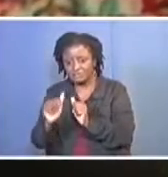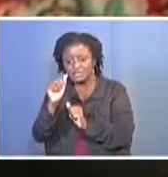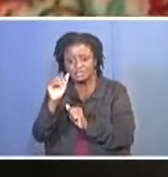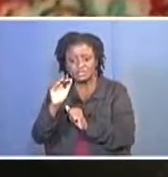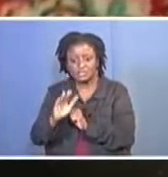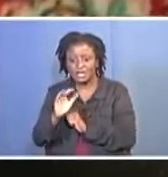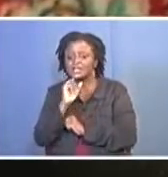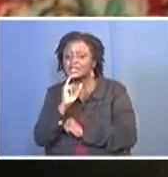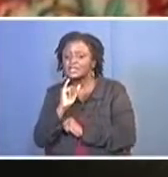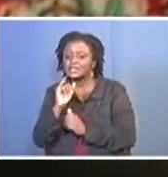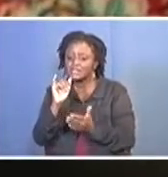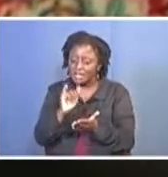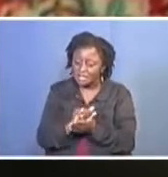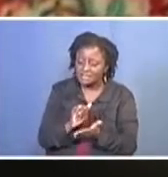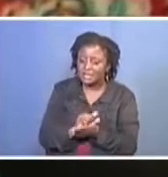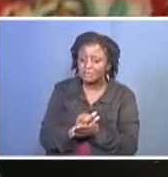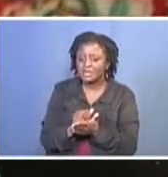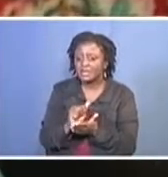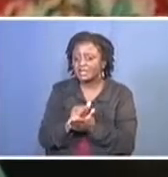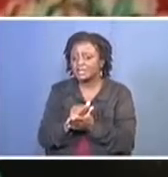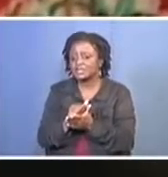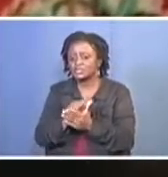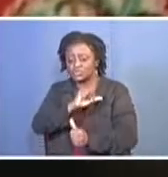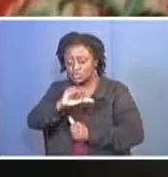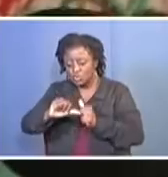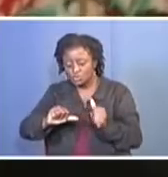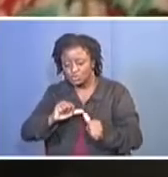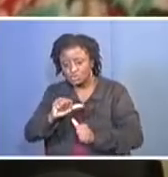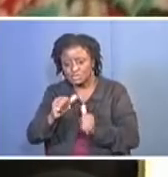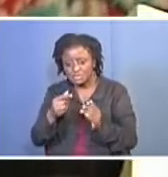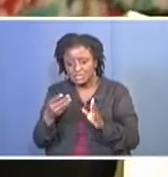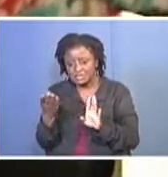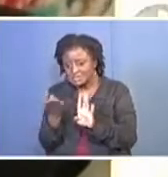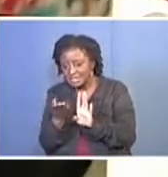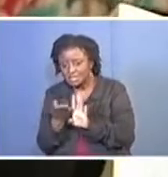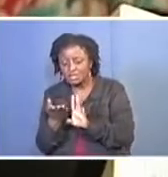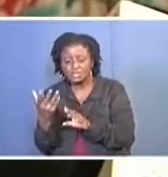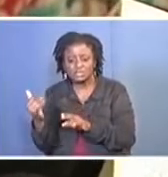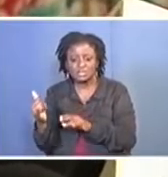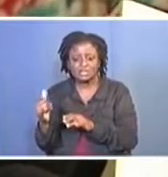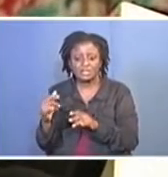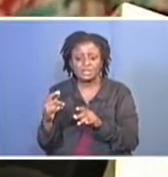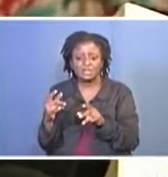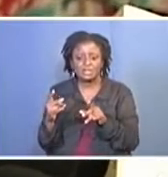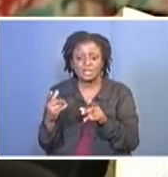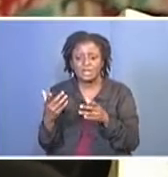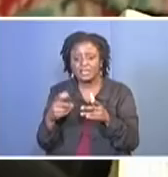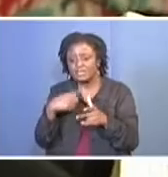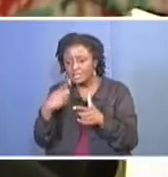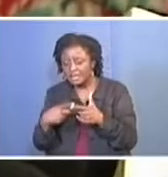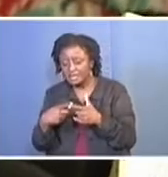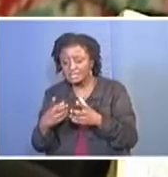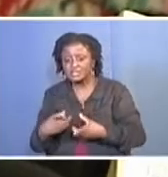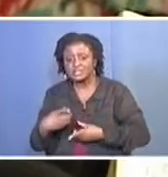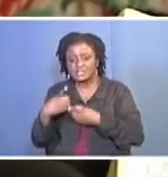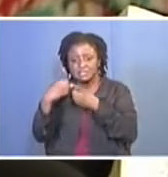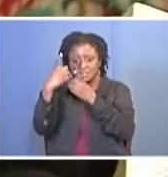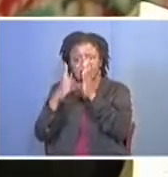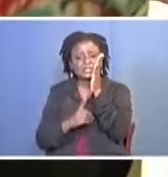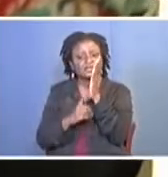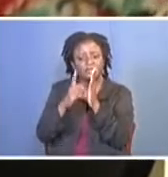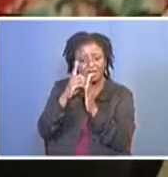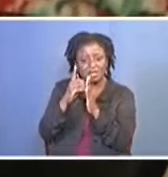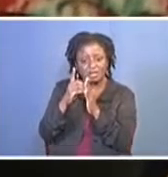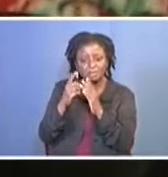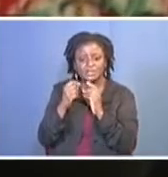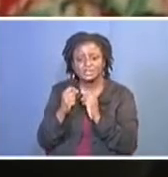academically, socially, psychologically may be an issue also, and then thereafter develop acceleration programs